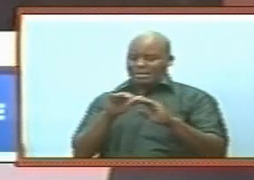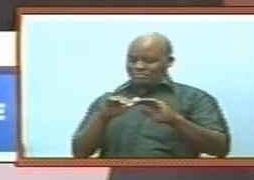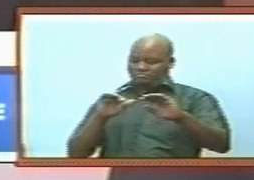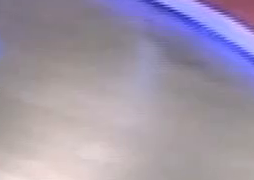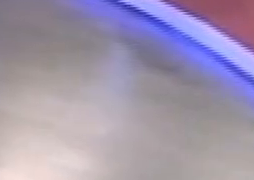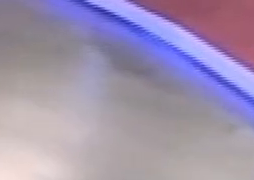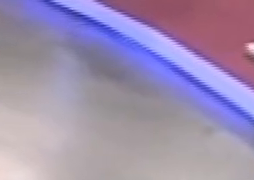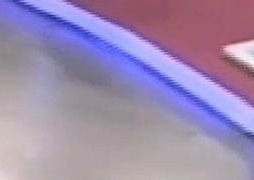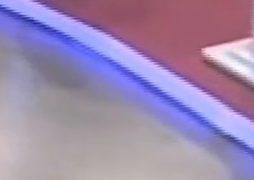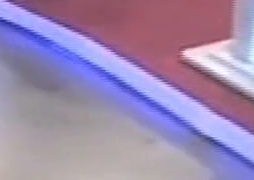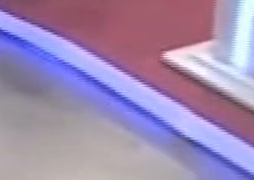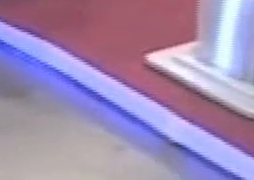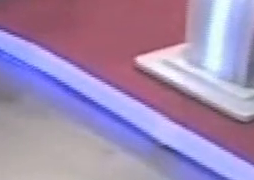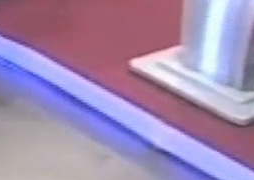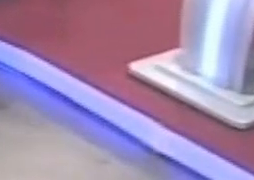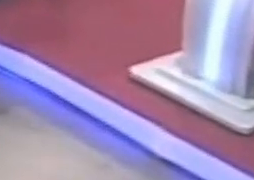me.